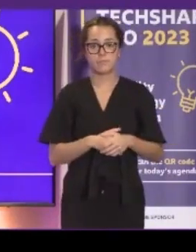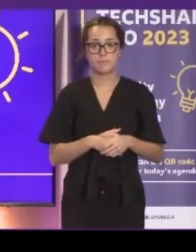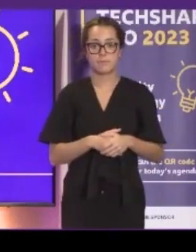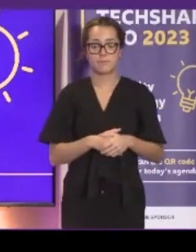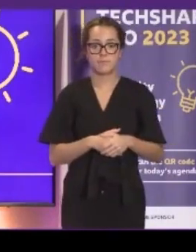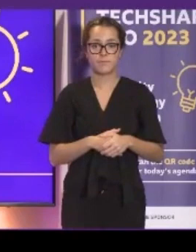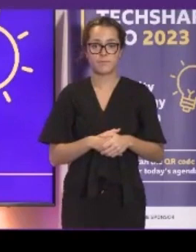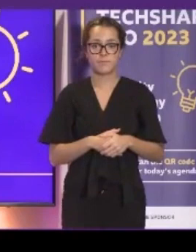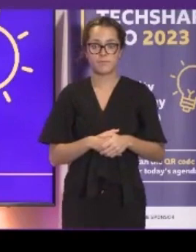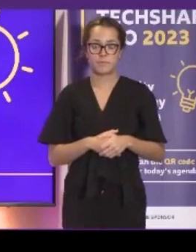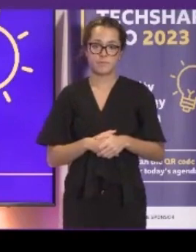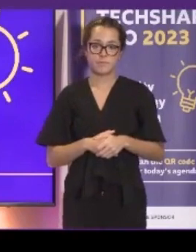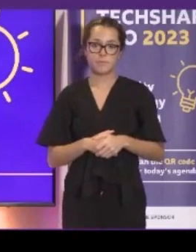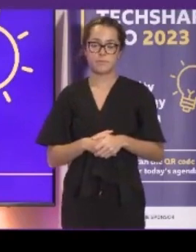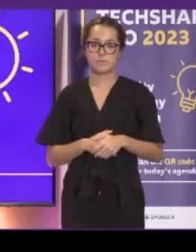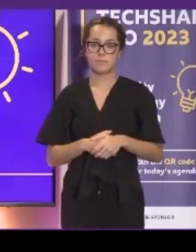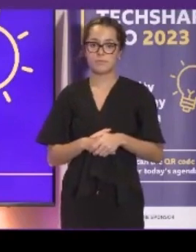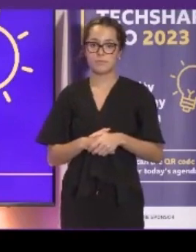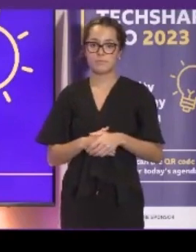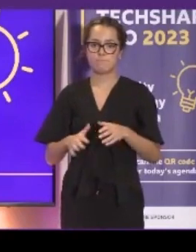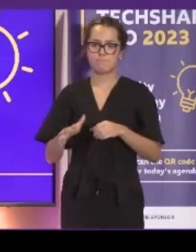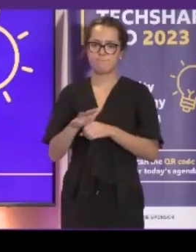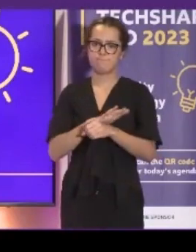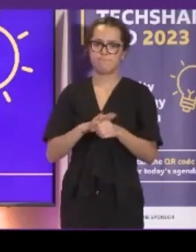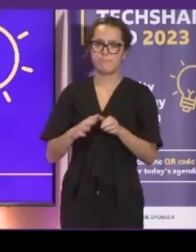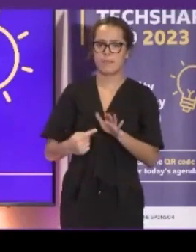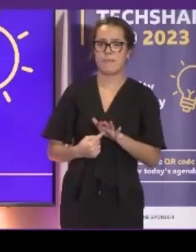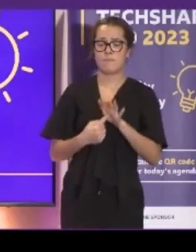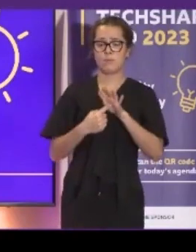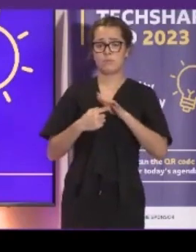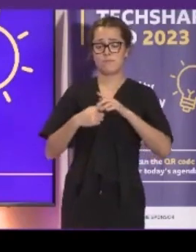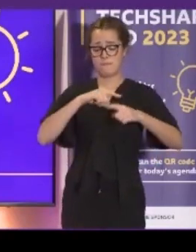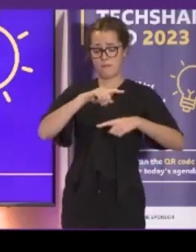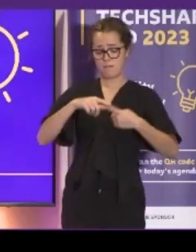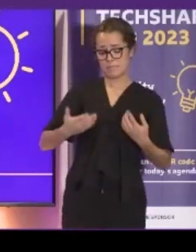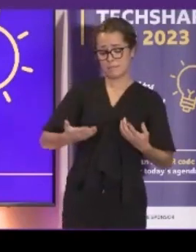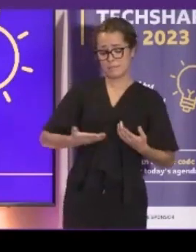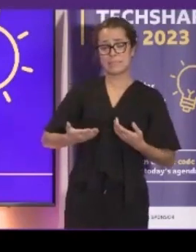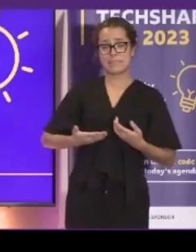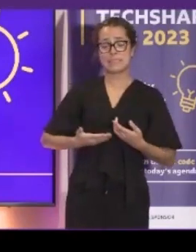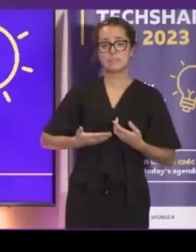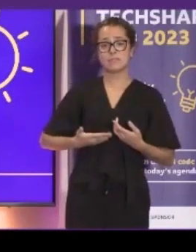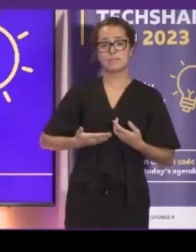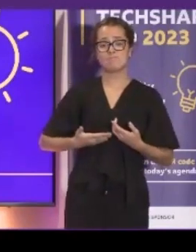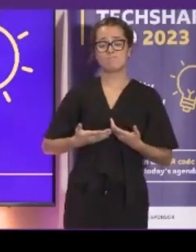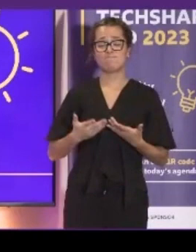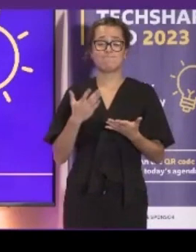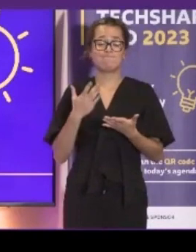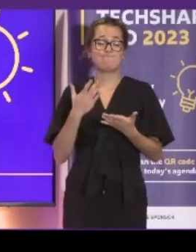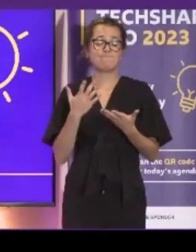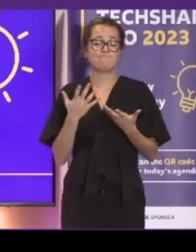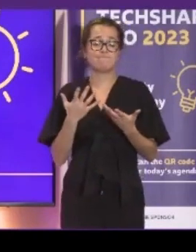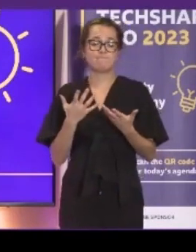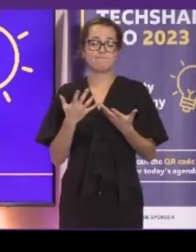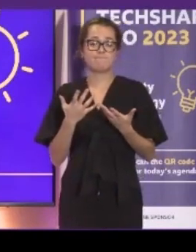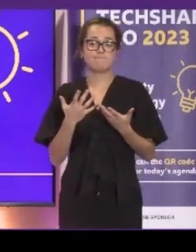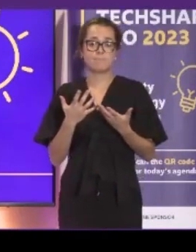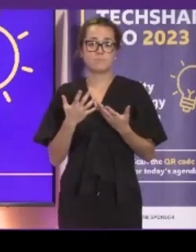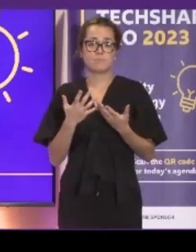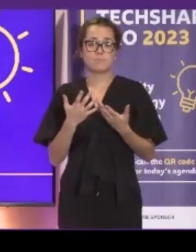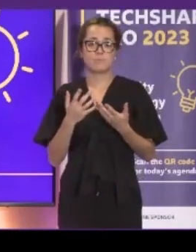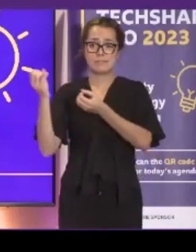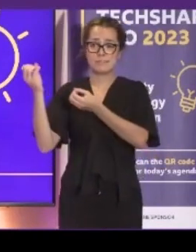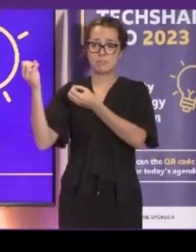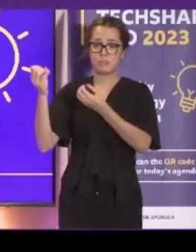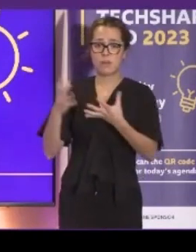It's an area that's kind of critical to us as a business. At the end of the day, if we can't provide a